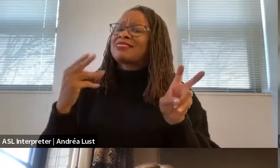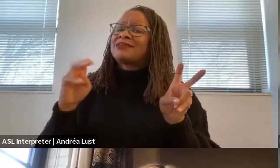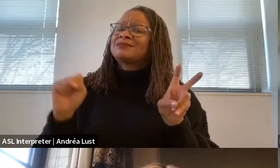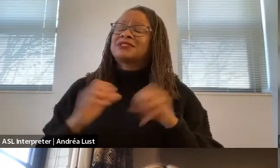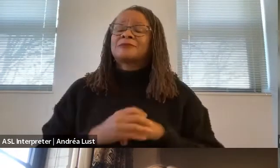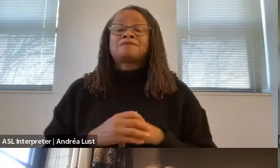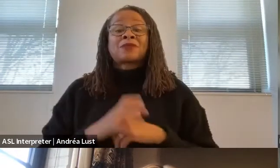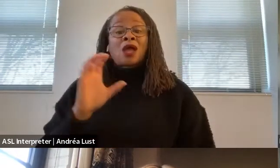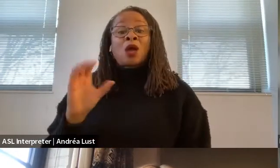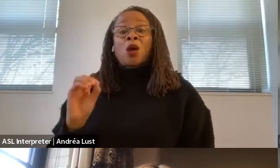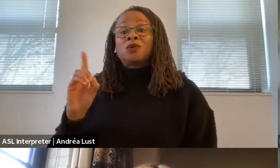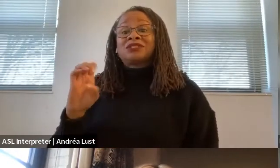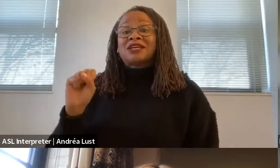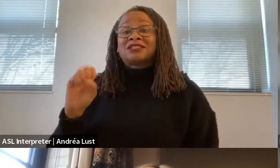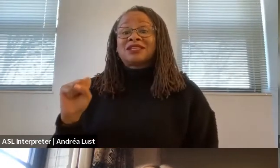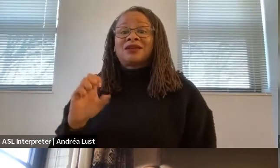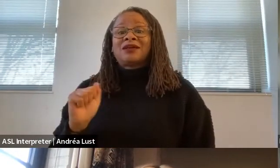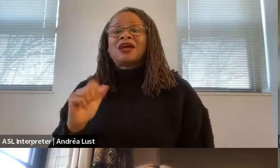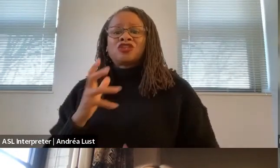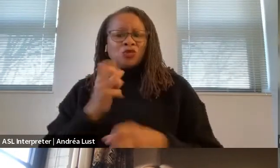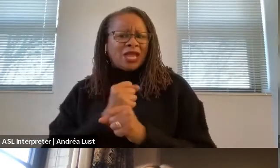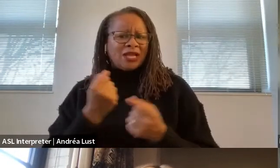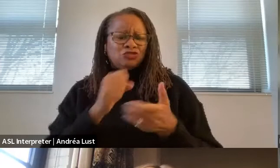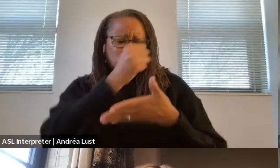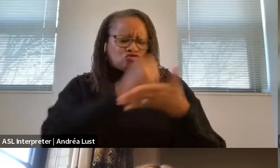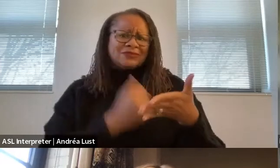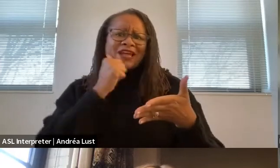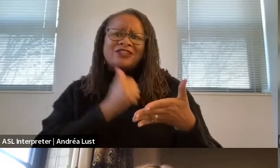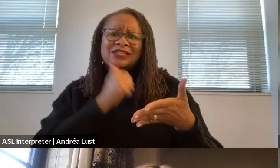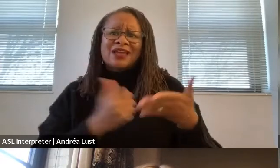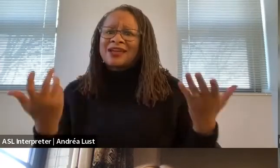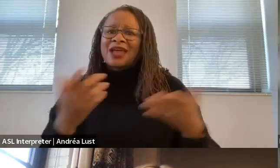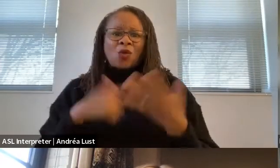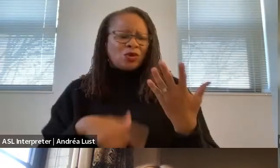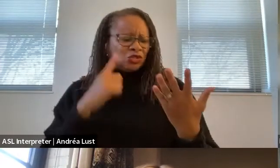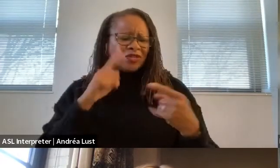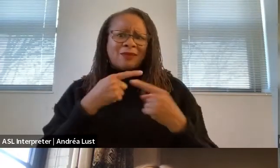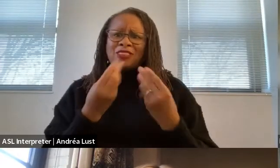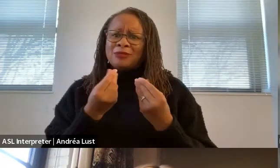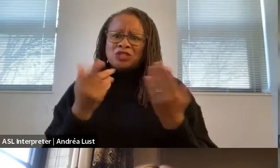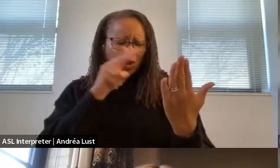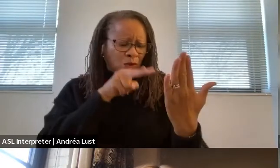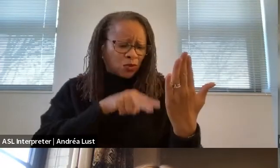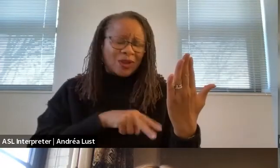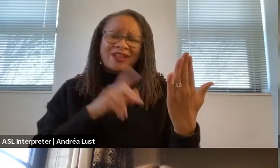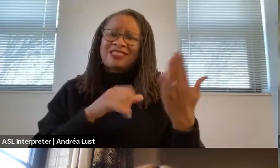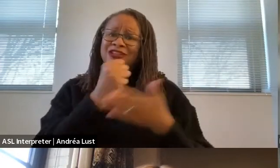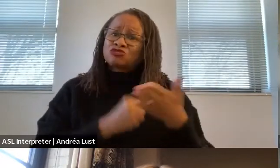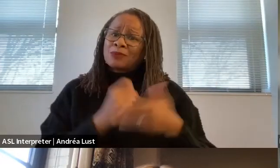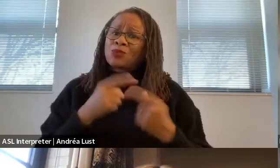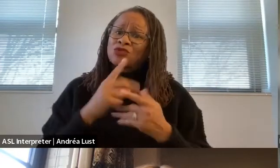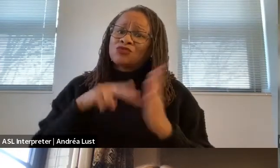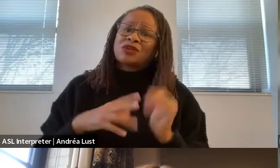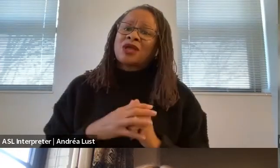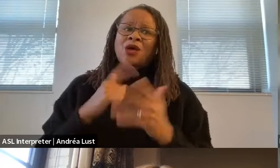impression? You're getting a million scripts every day. What was your impression of the material, the script? What